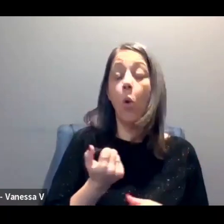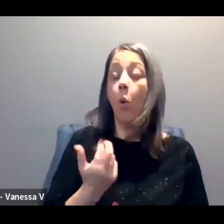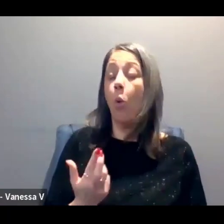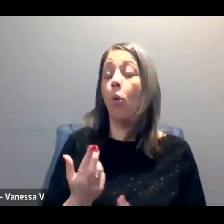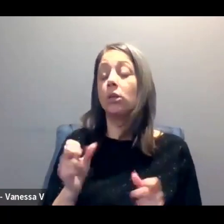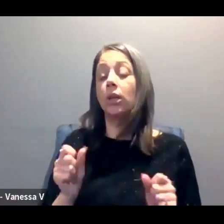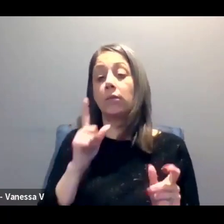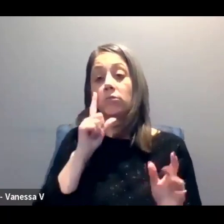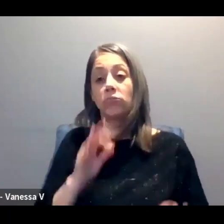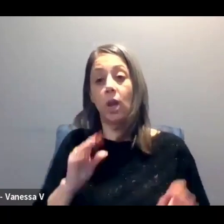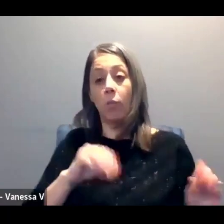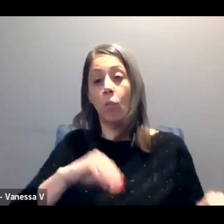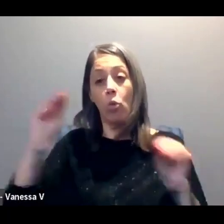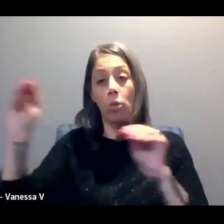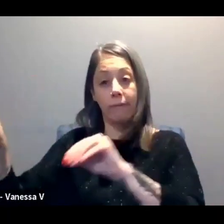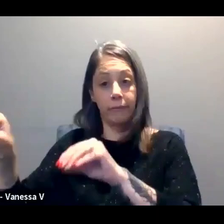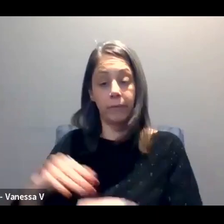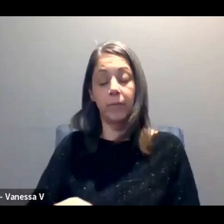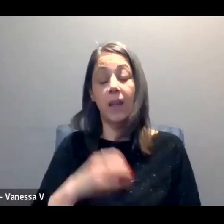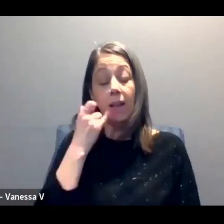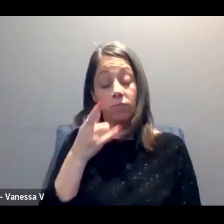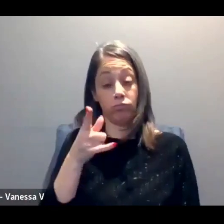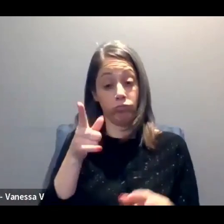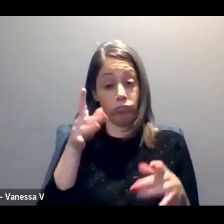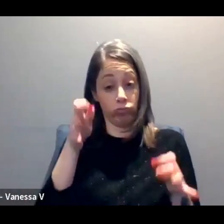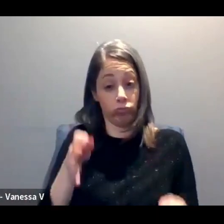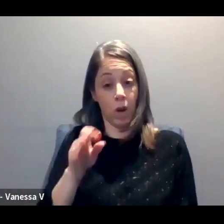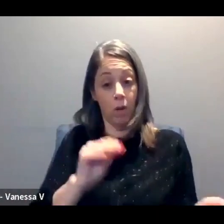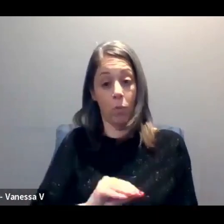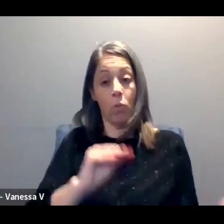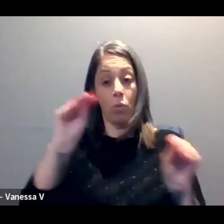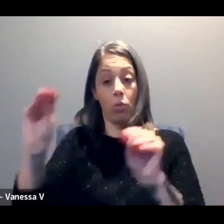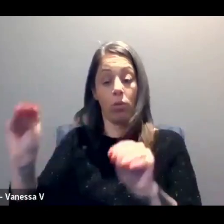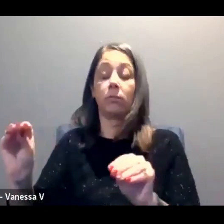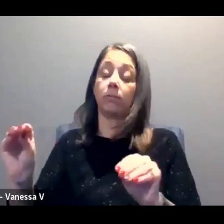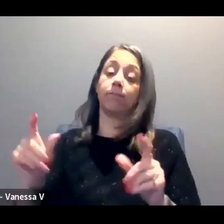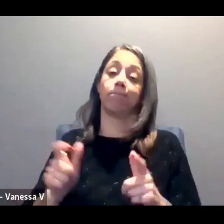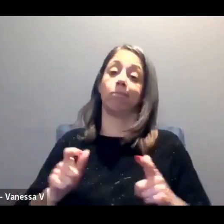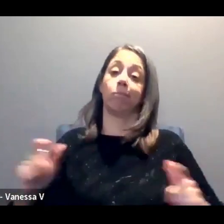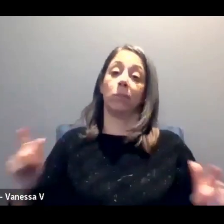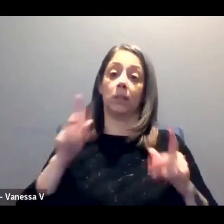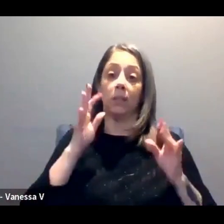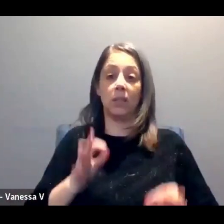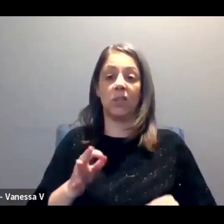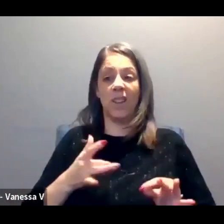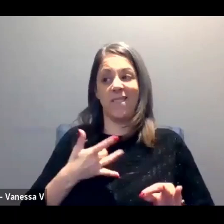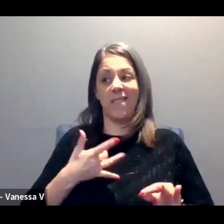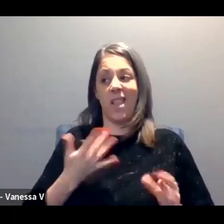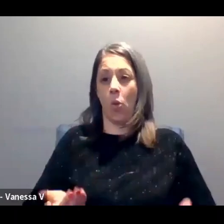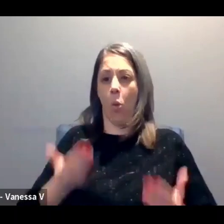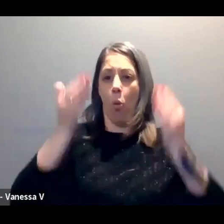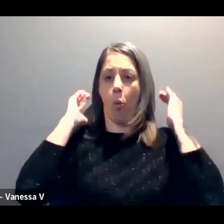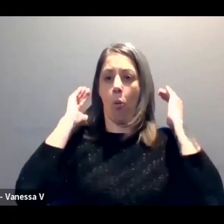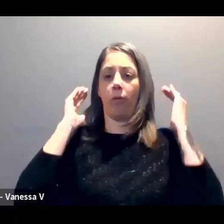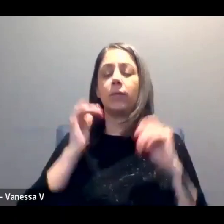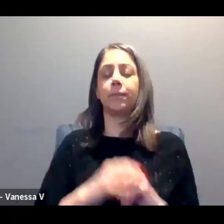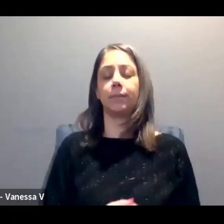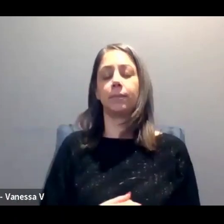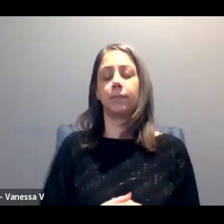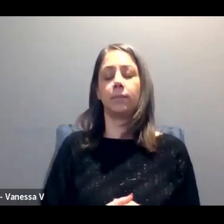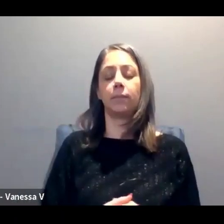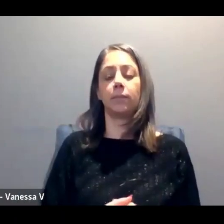choose to make a move. If you choose to move, it is a big decision that can be really overwhelming. And there are a wide variety